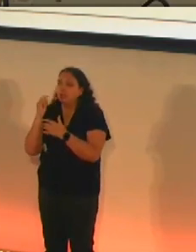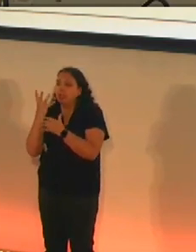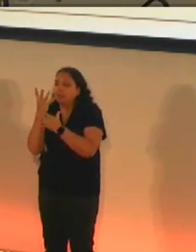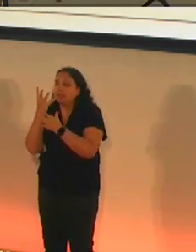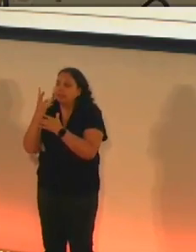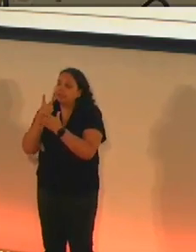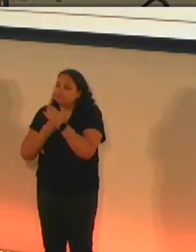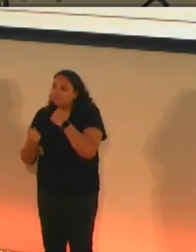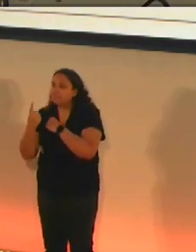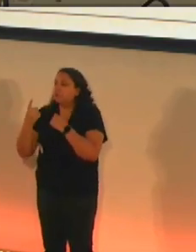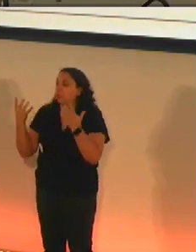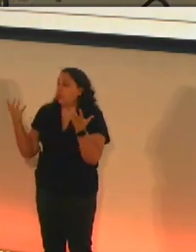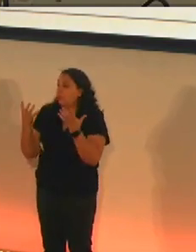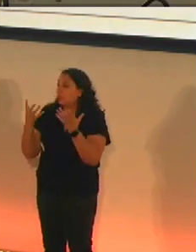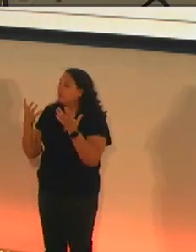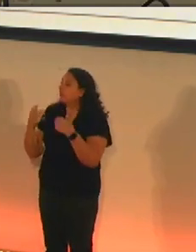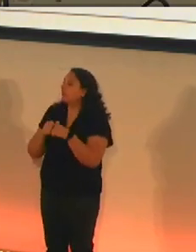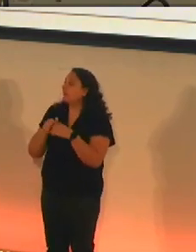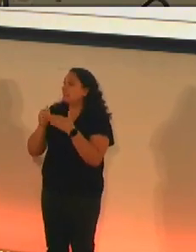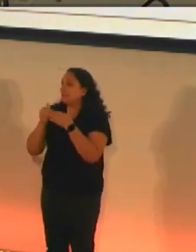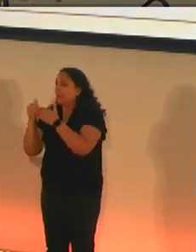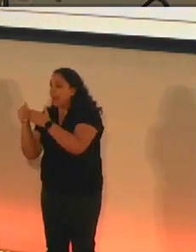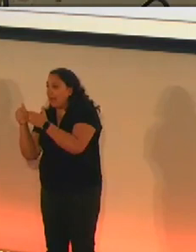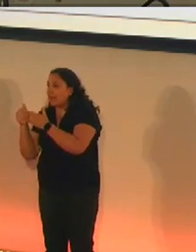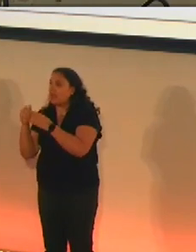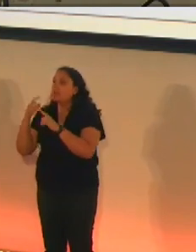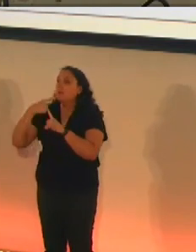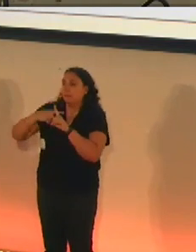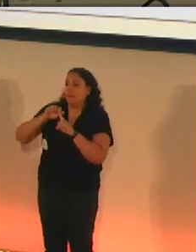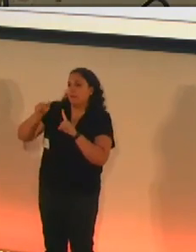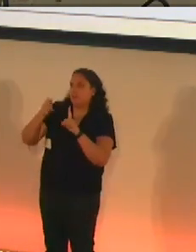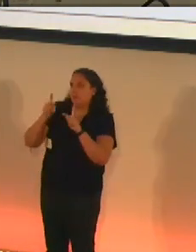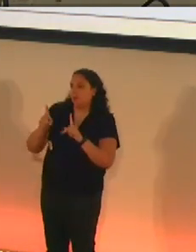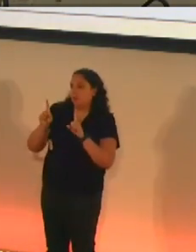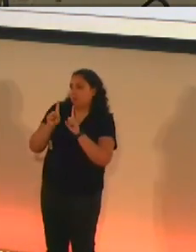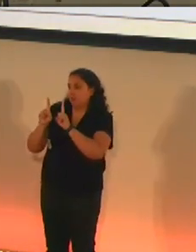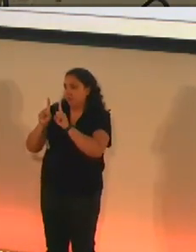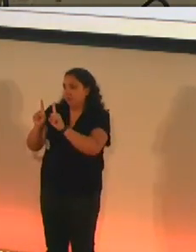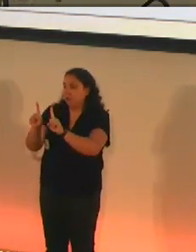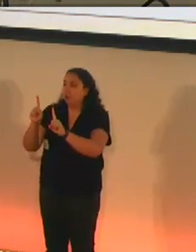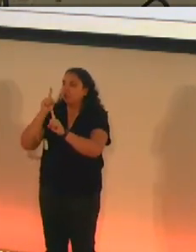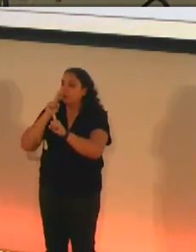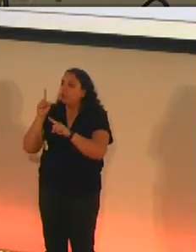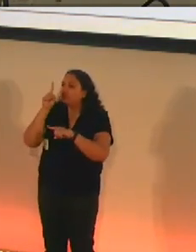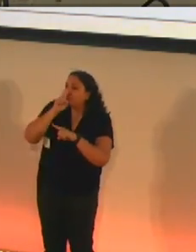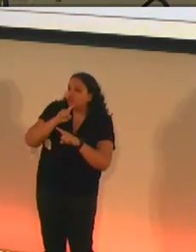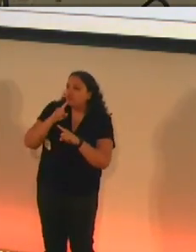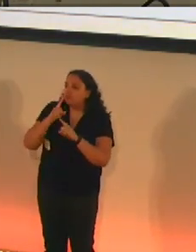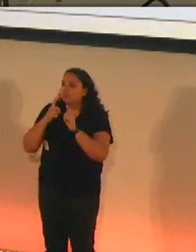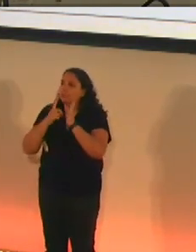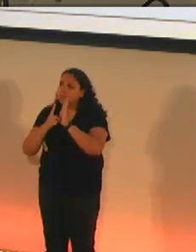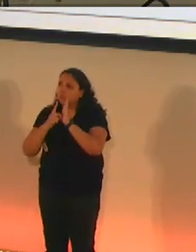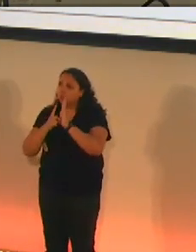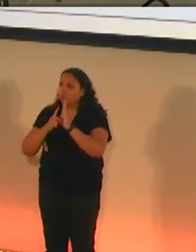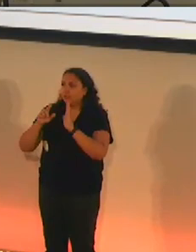or a sighted person or a blind and low vision person, but placing this in VR. So we simulate that physical connection of one hand